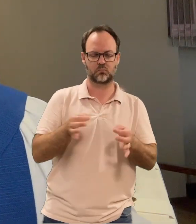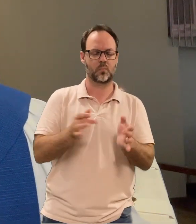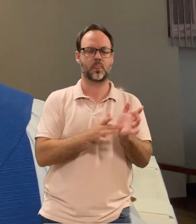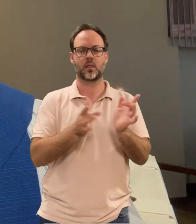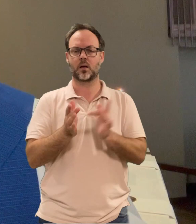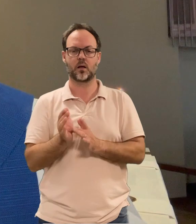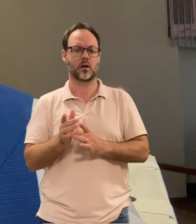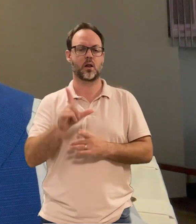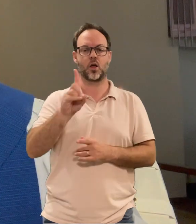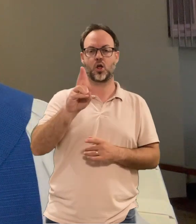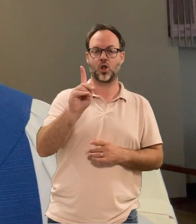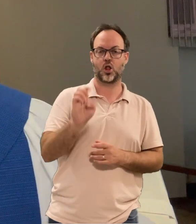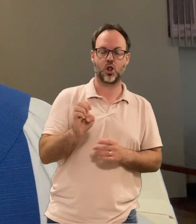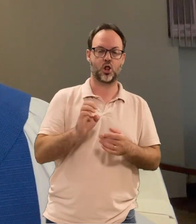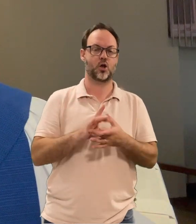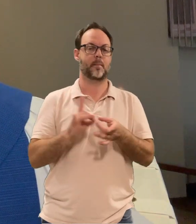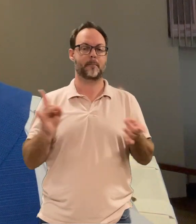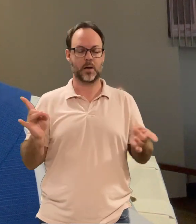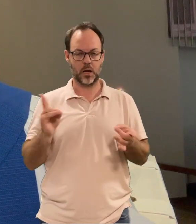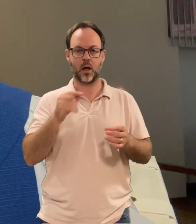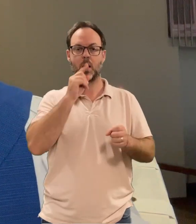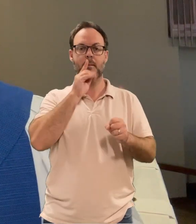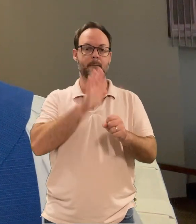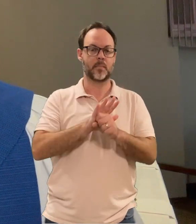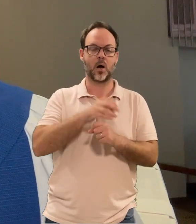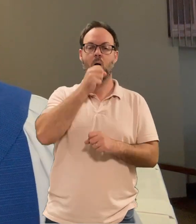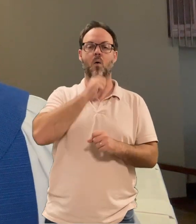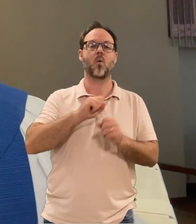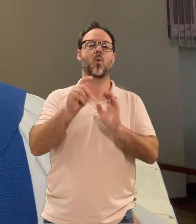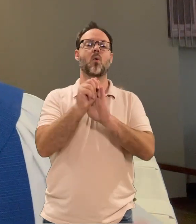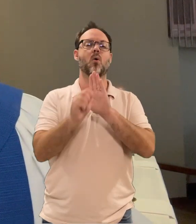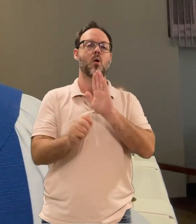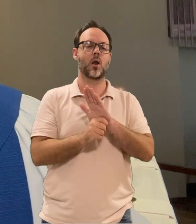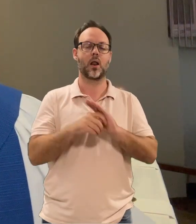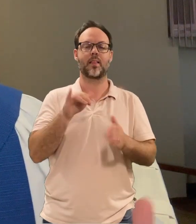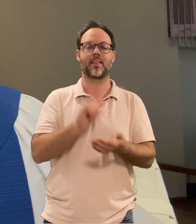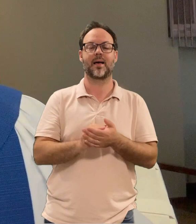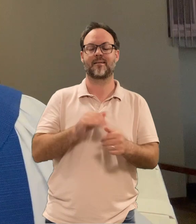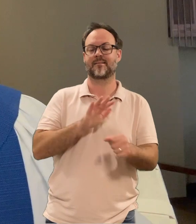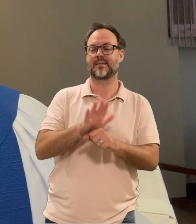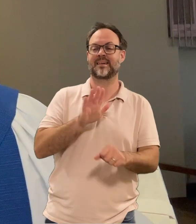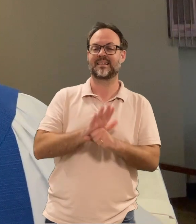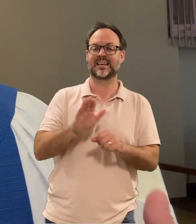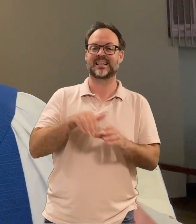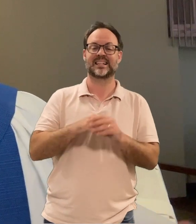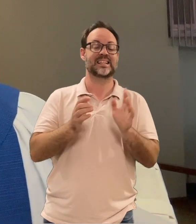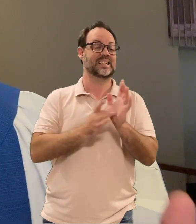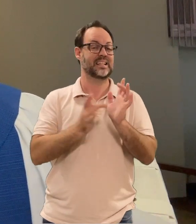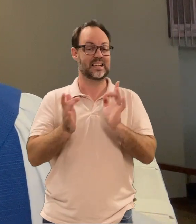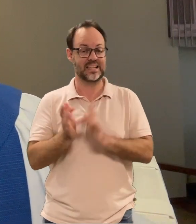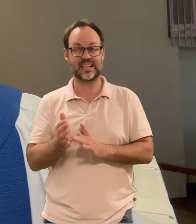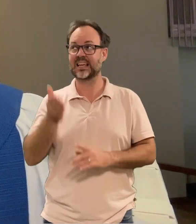these descriptions of Jesus in this Luke passage are promises from the Old Testament that are